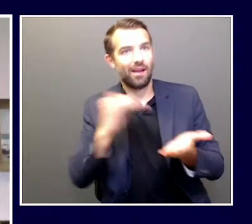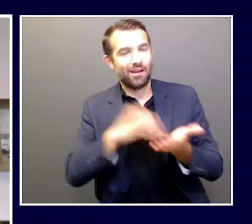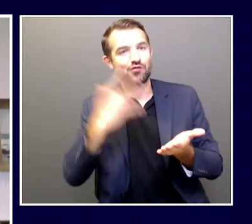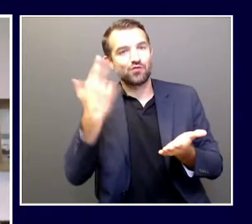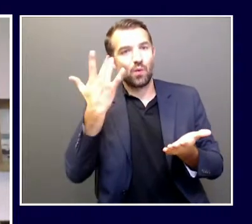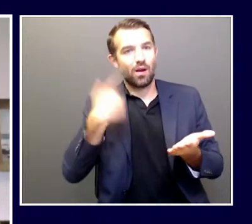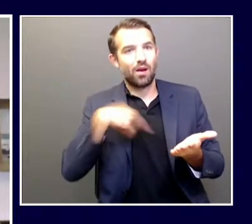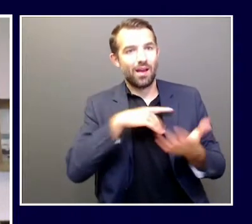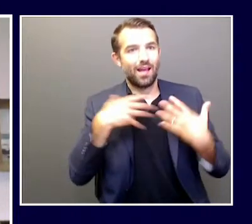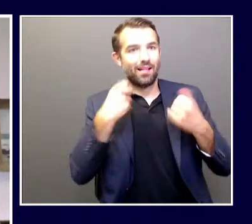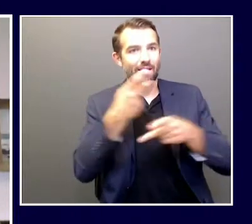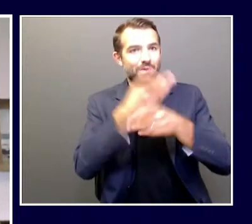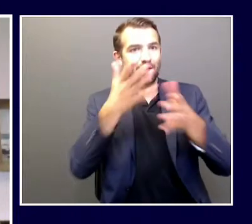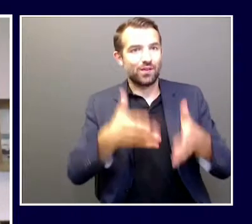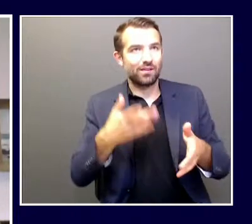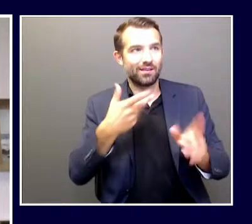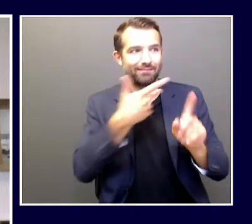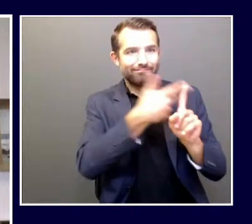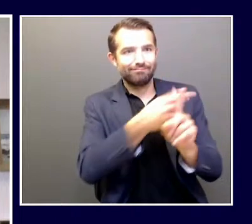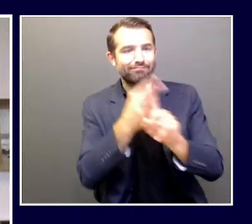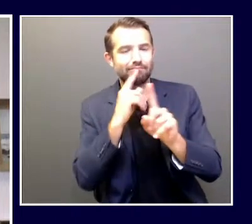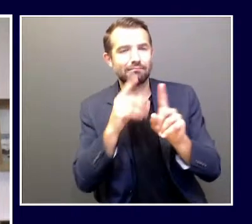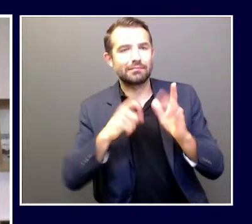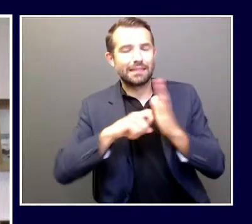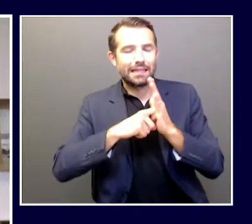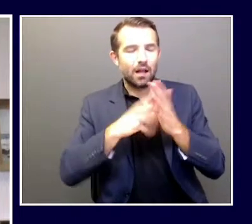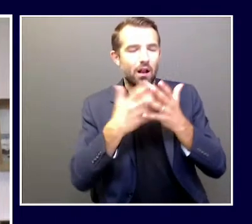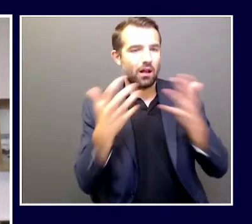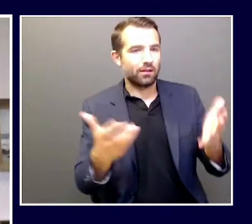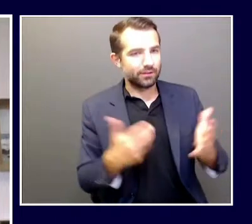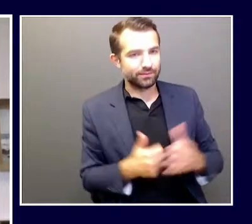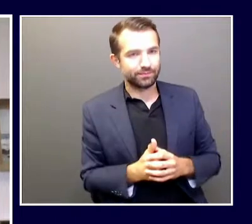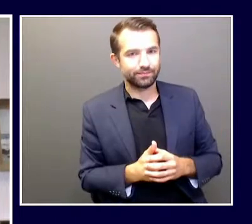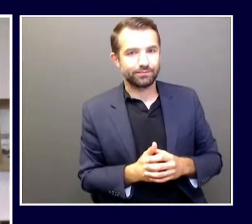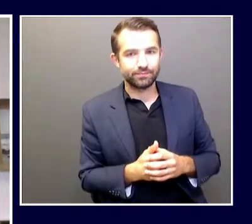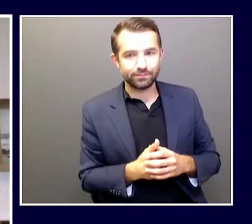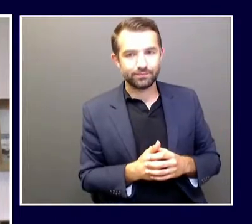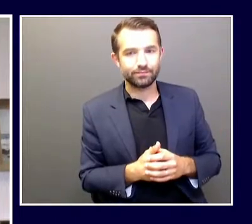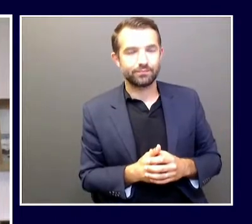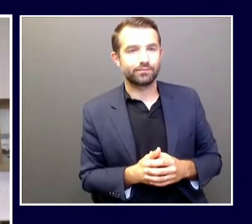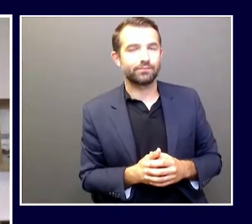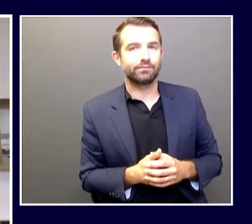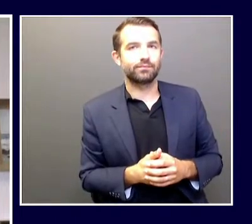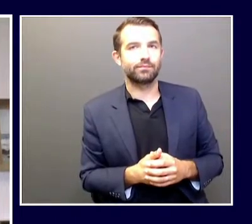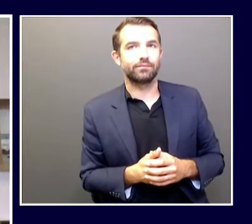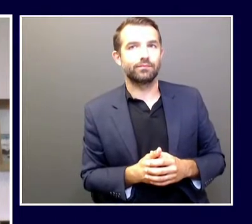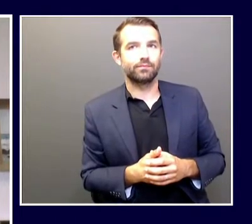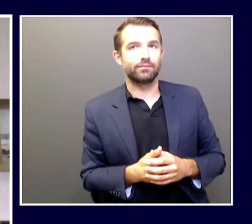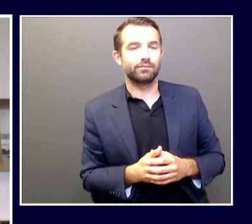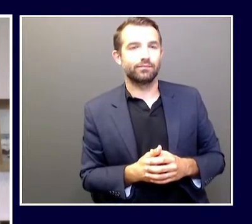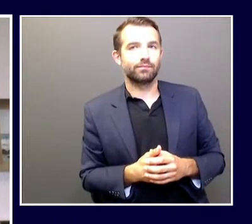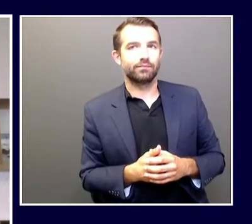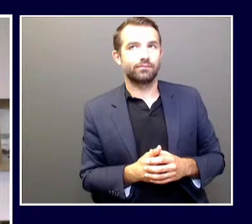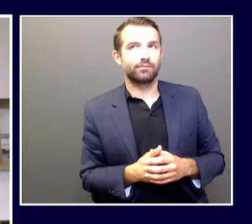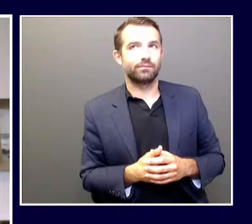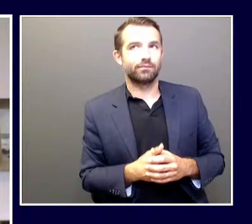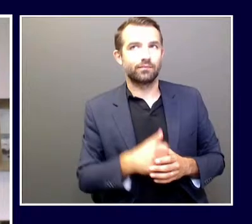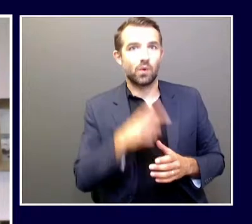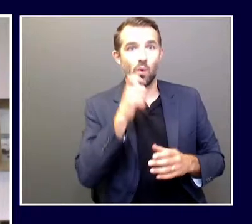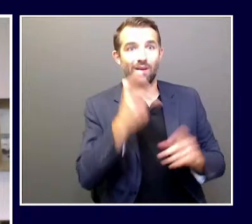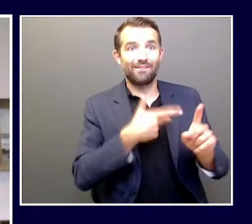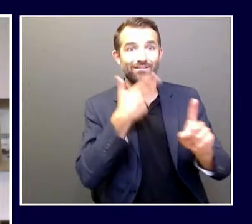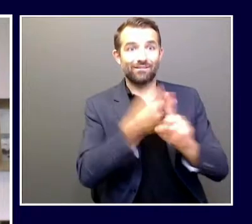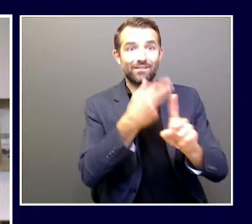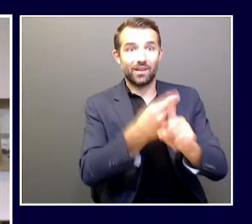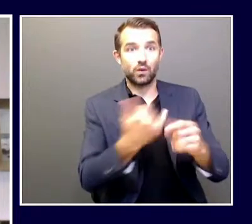Okay, great. And lastly, on the vaccination. So it sounds like the number of people who are getting vaccinated is going up, probably as a result,